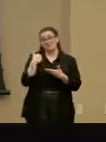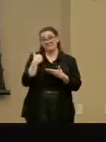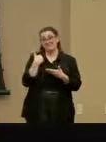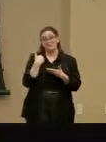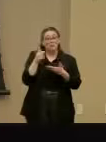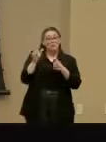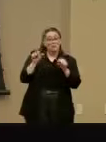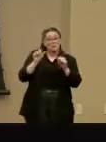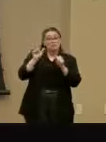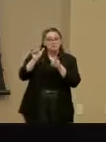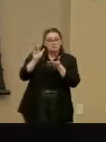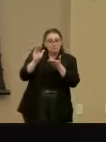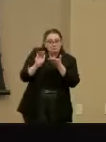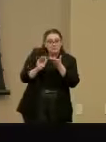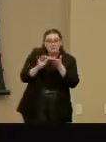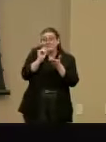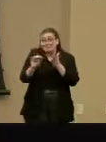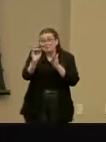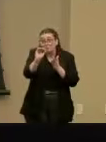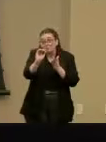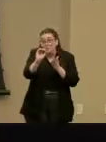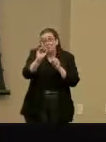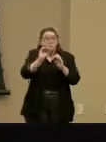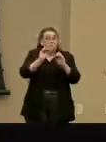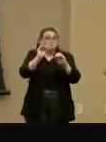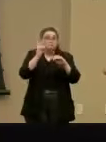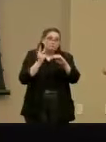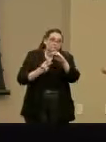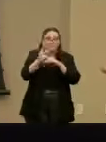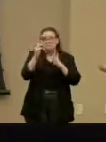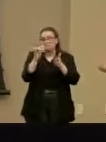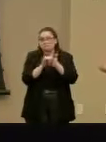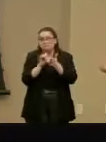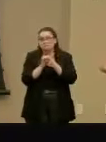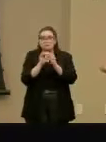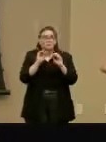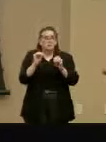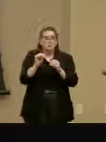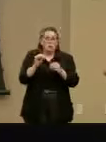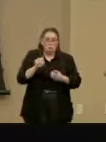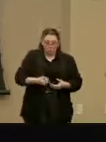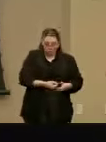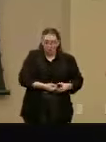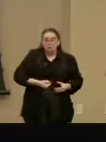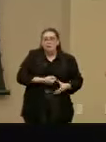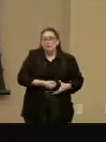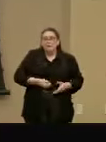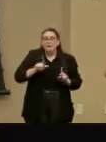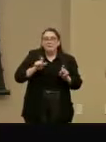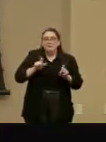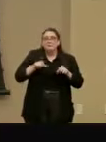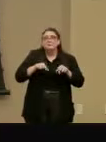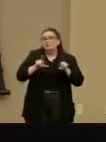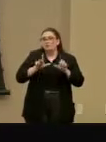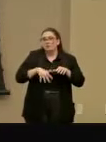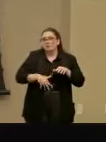there. So it's not zero. Nobody can predict. There's no in utero or during pregnancy test they can do.